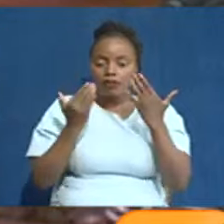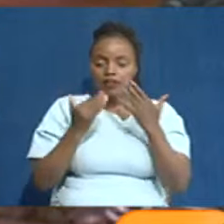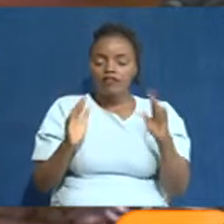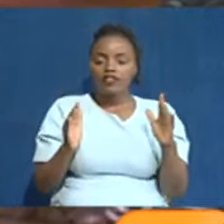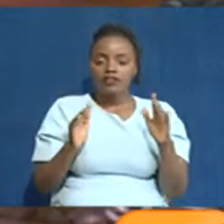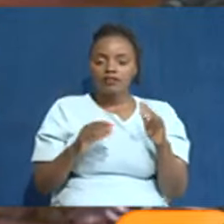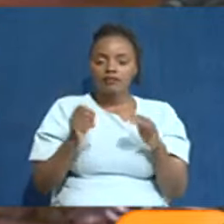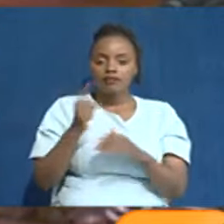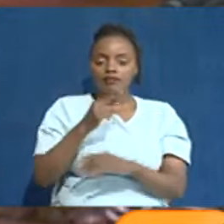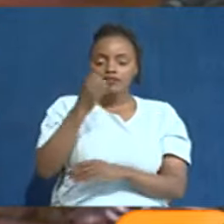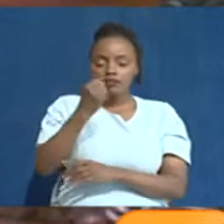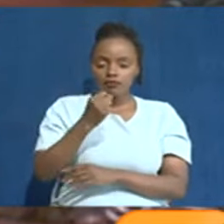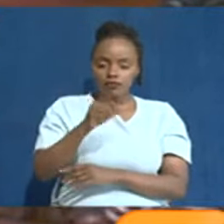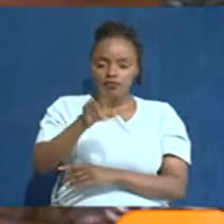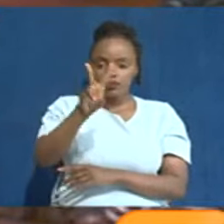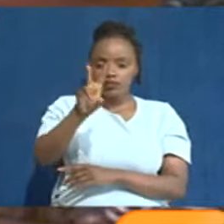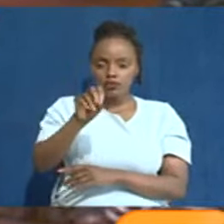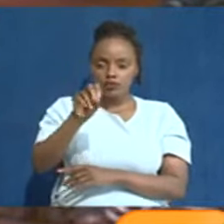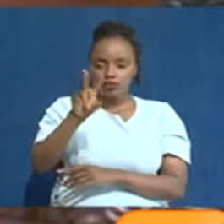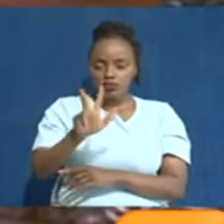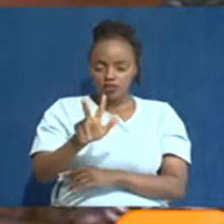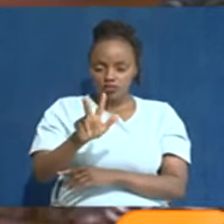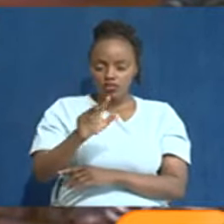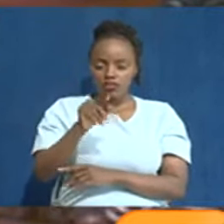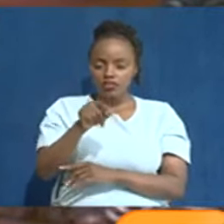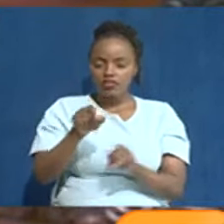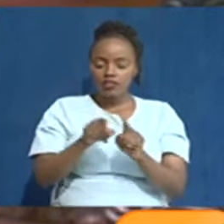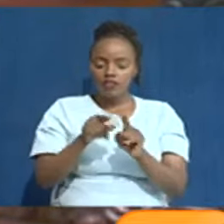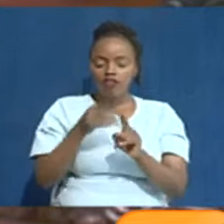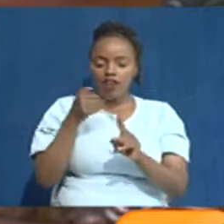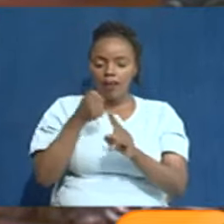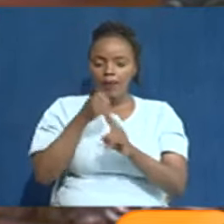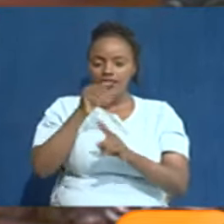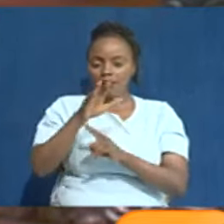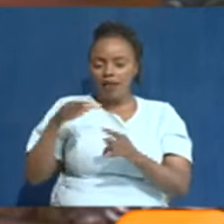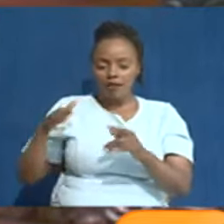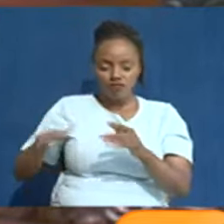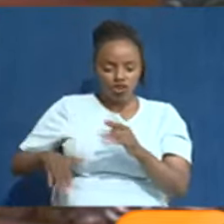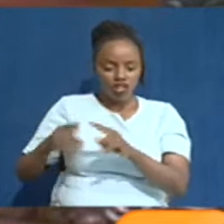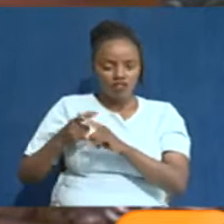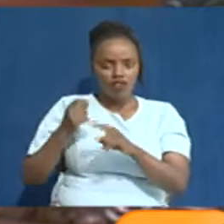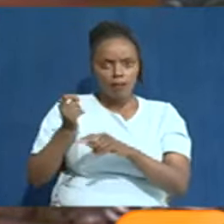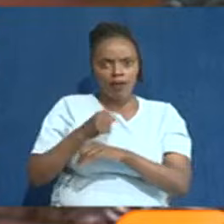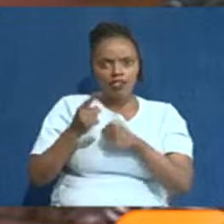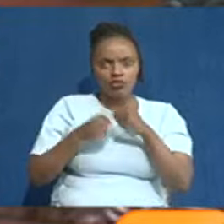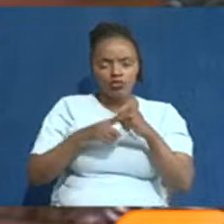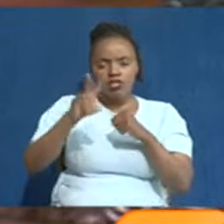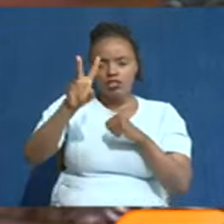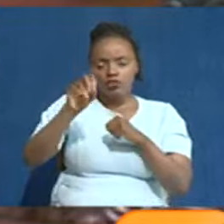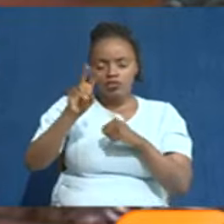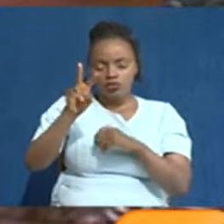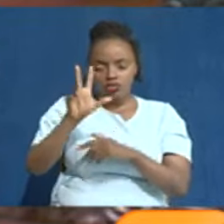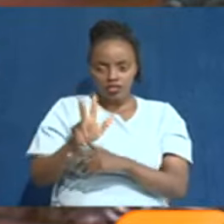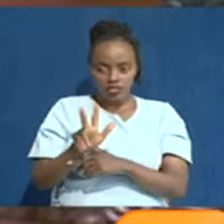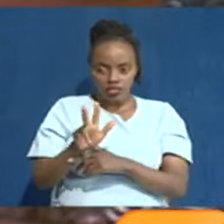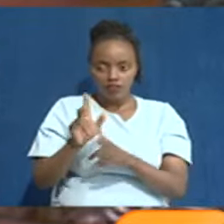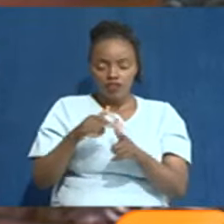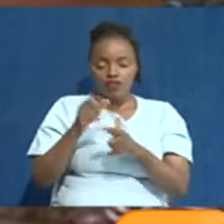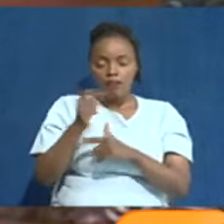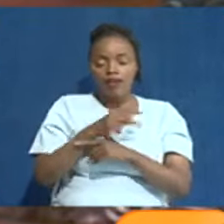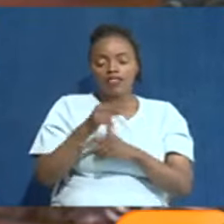May 2023. It has been impacting on your pocket since July 2023. In